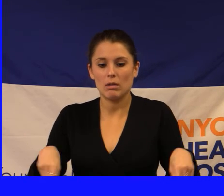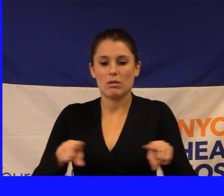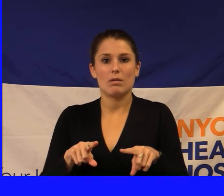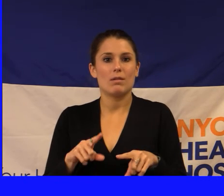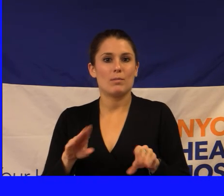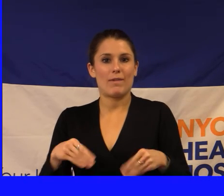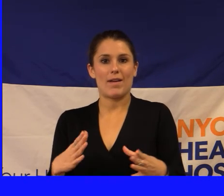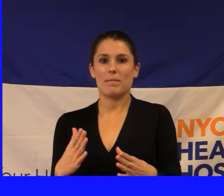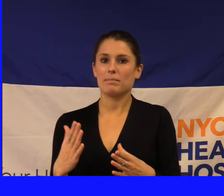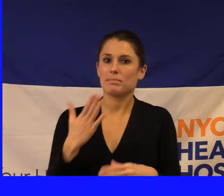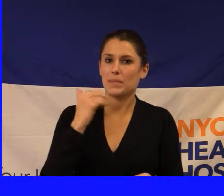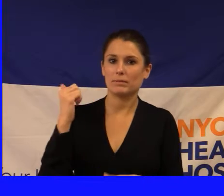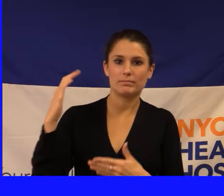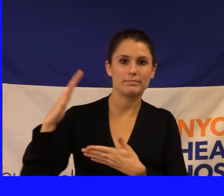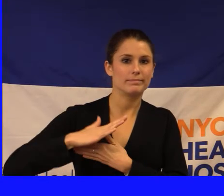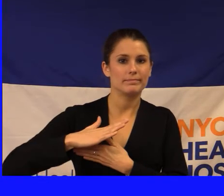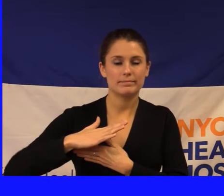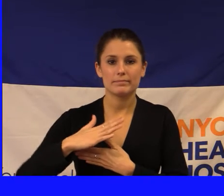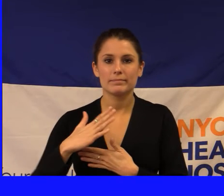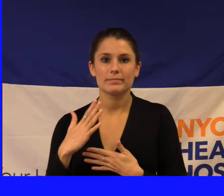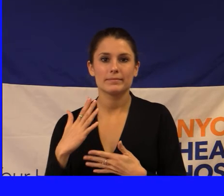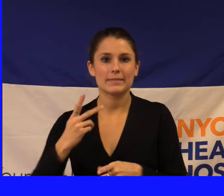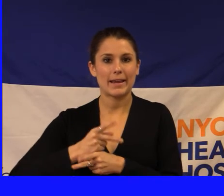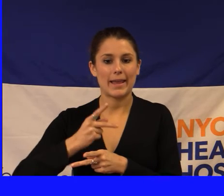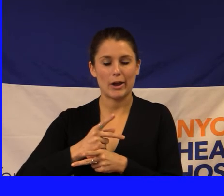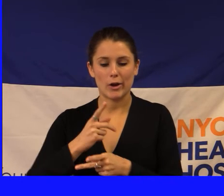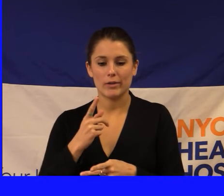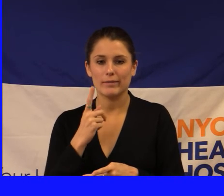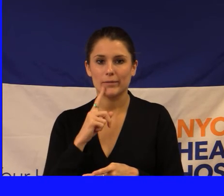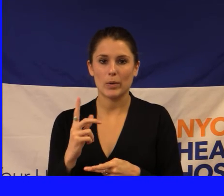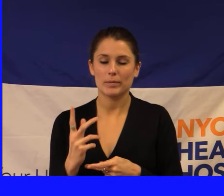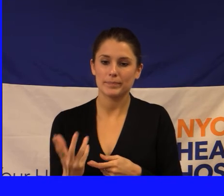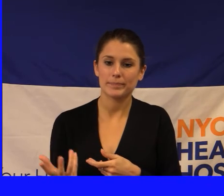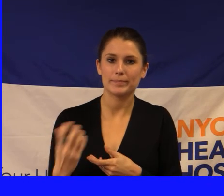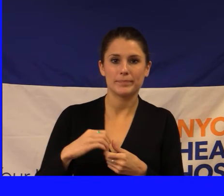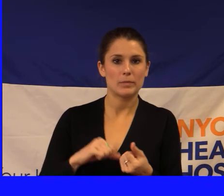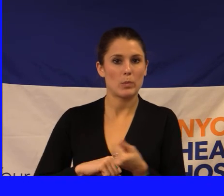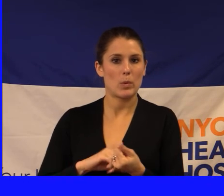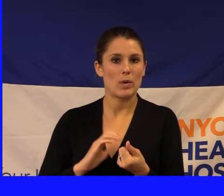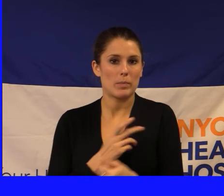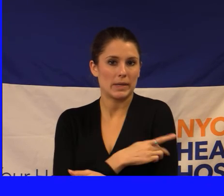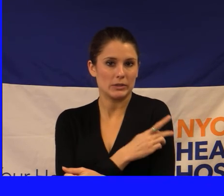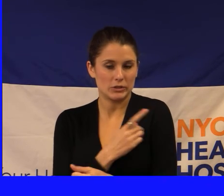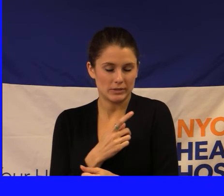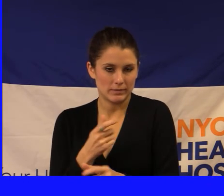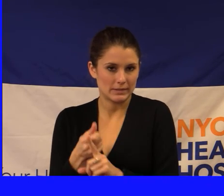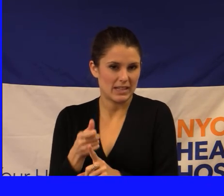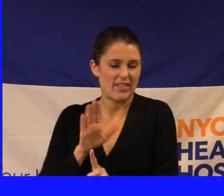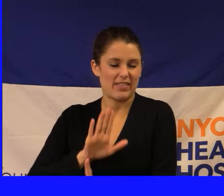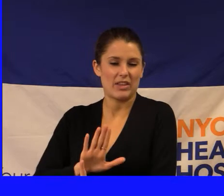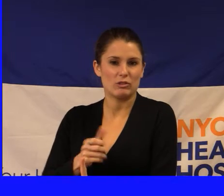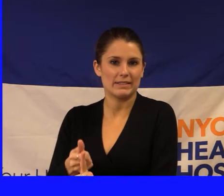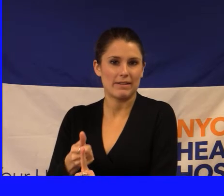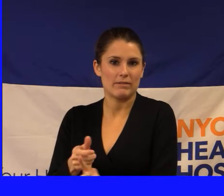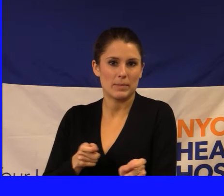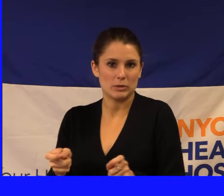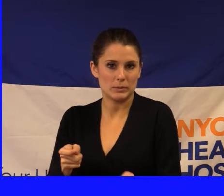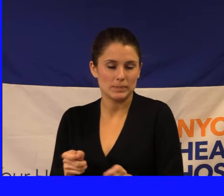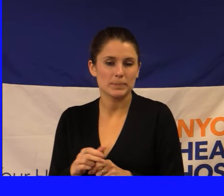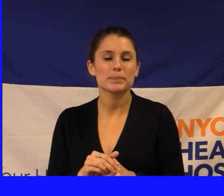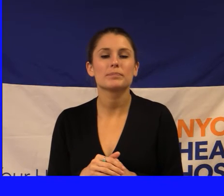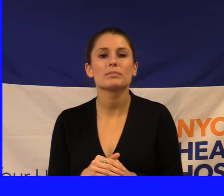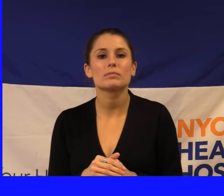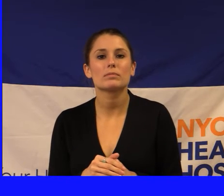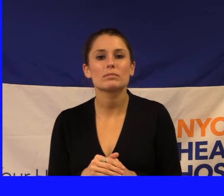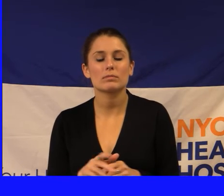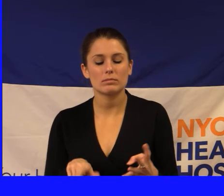care to integrate, to engage and support our patients in self-management. And then the last is